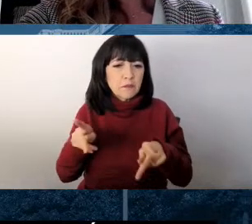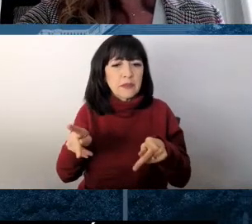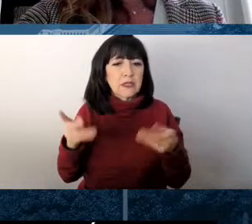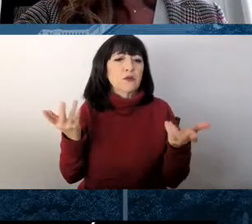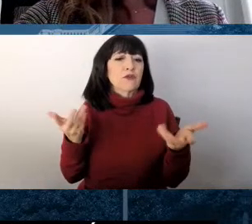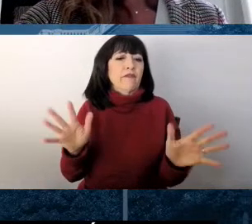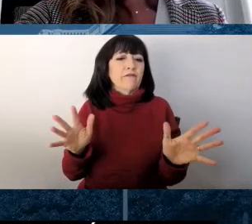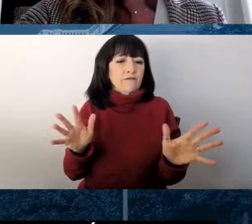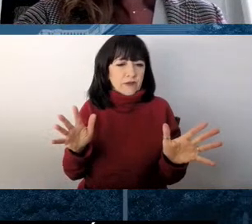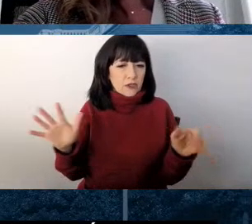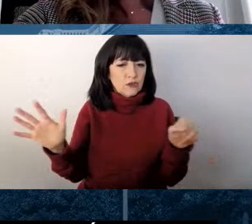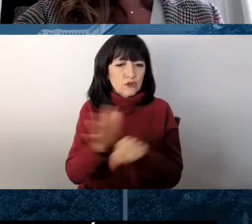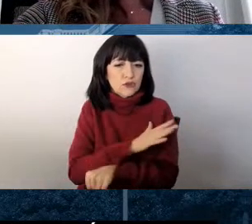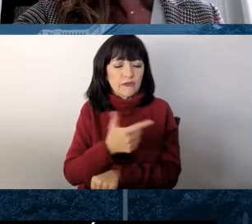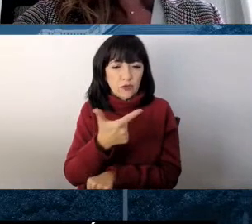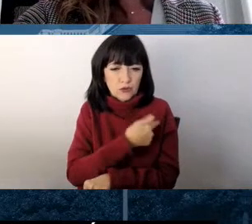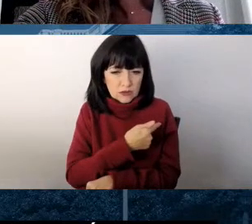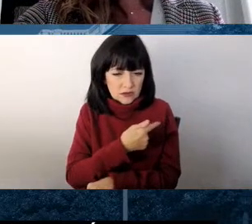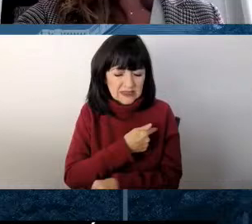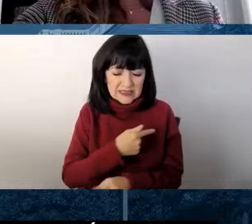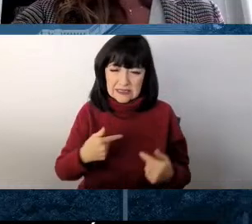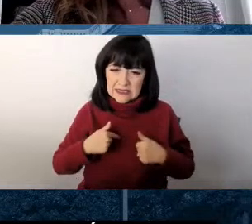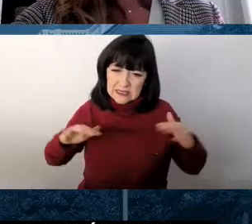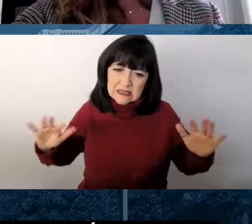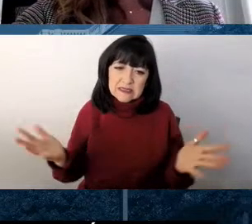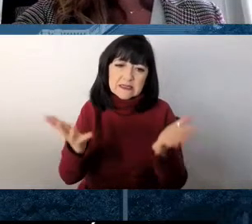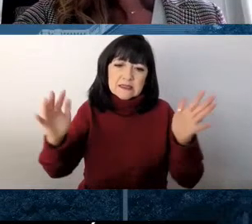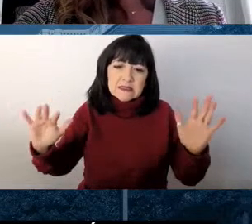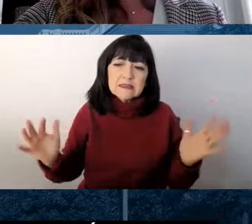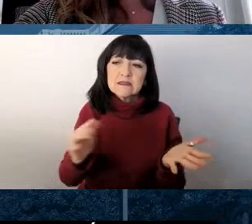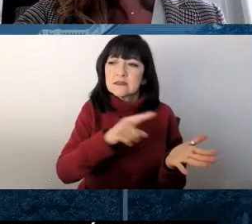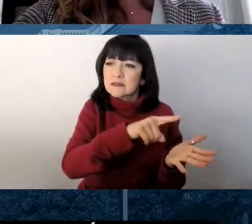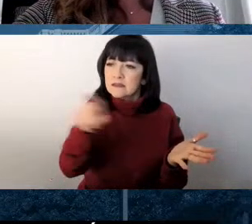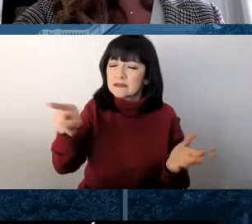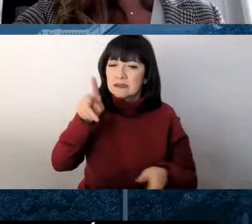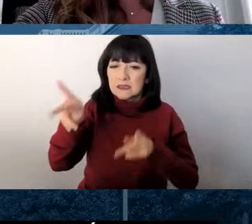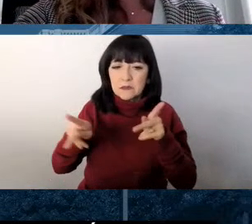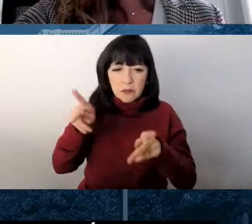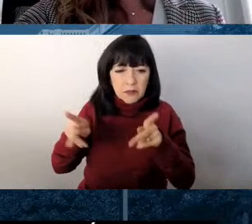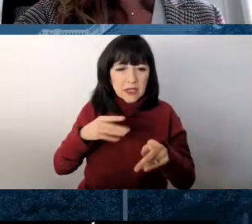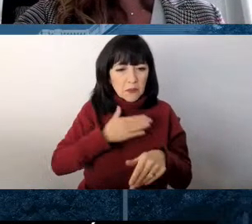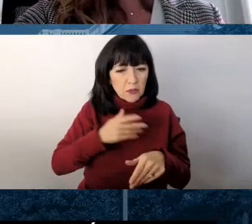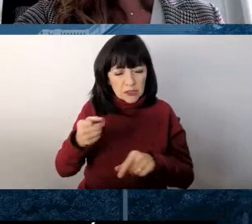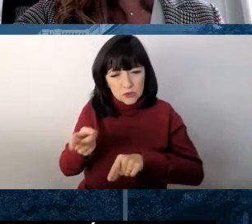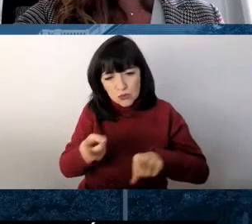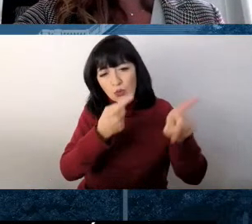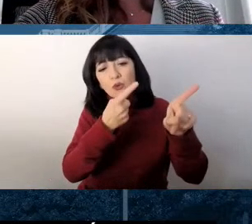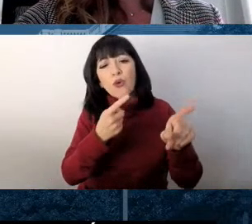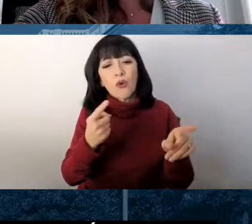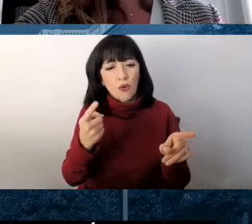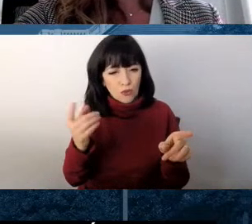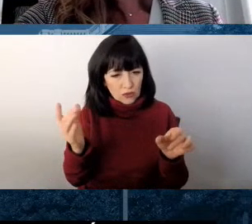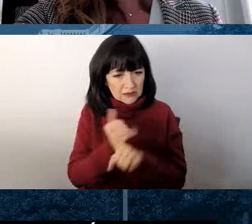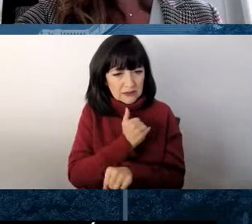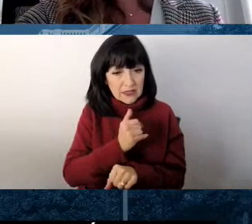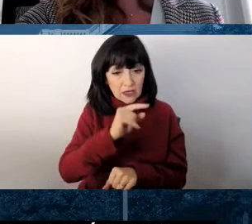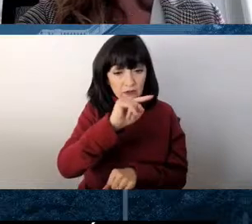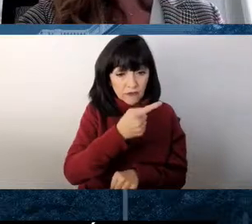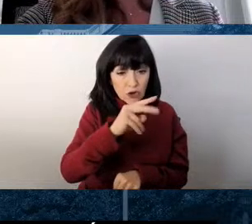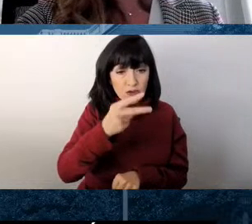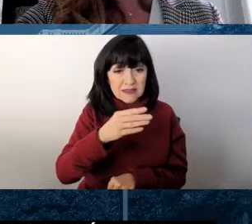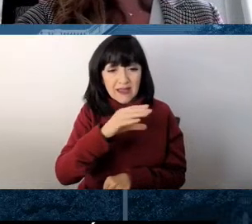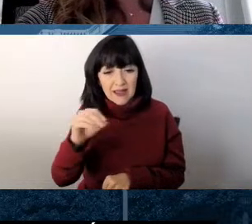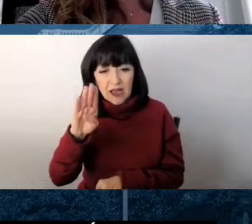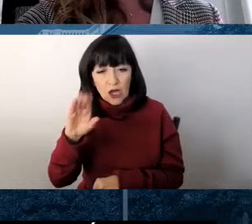shot to get yourself and your family members up to date on your vaccines. It really is the best way to protect you and